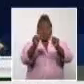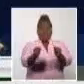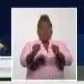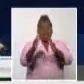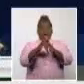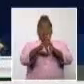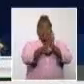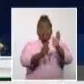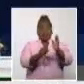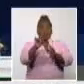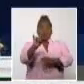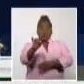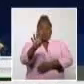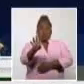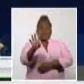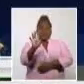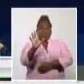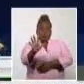night,